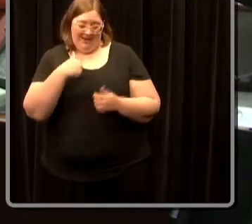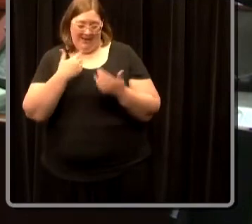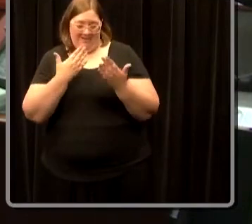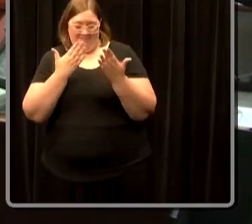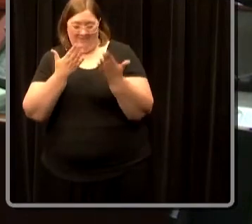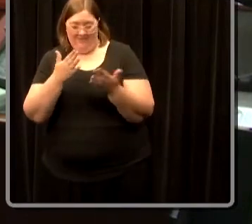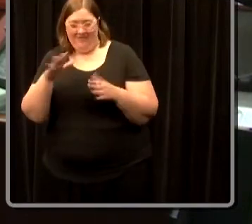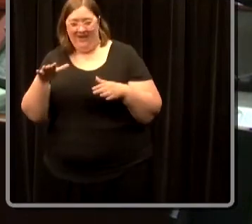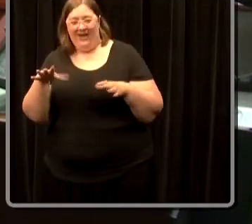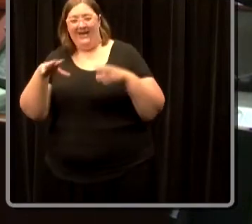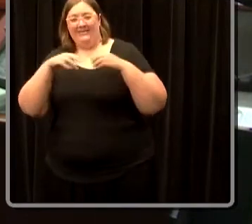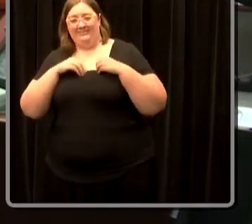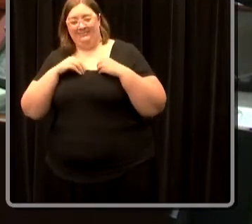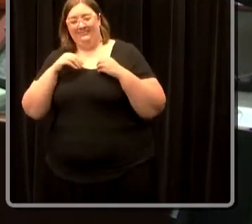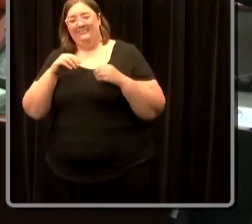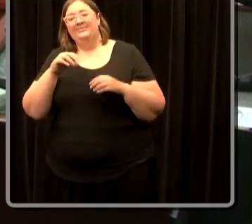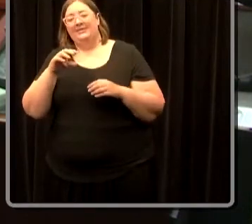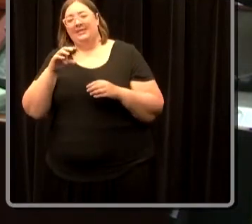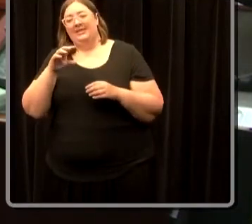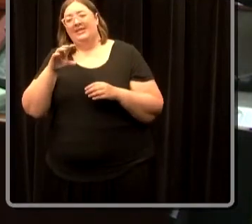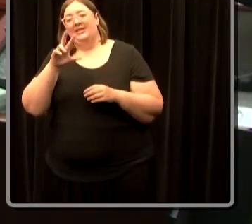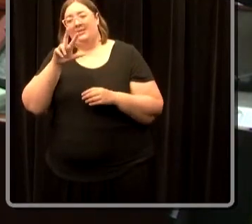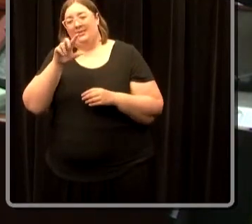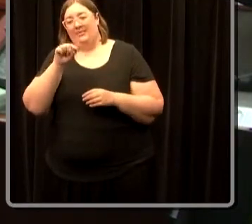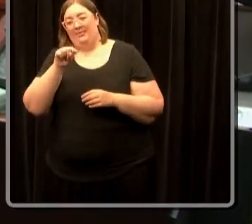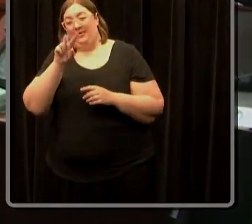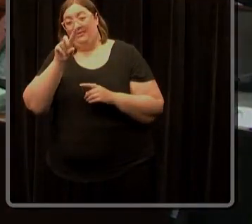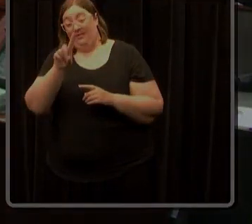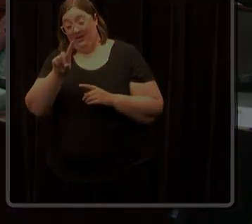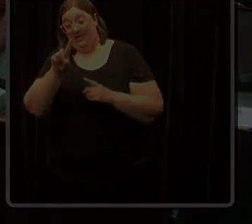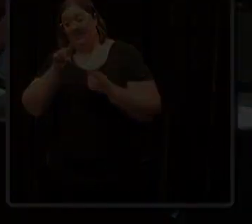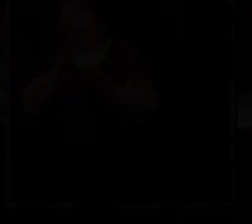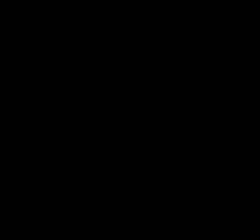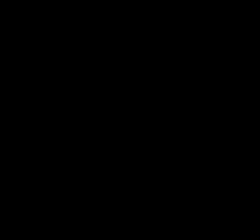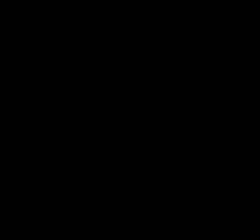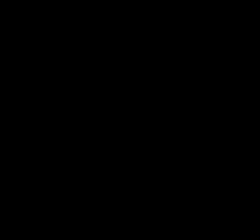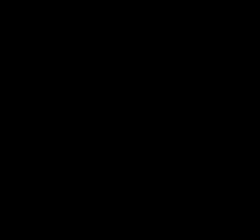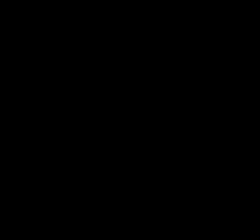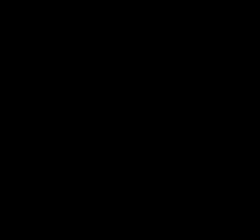action bids, contracts, agreements 3.1 through 3.7. Second.